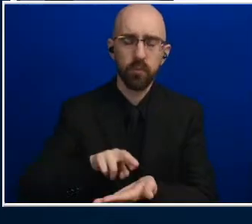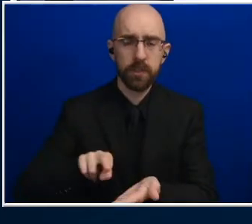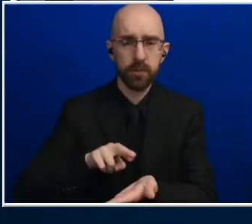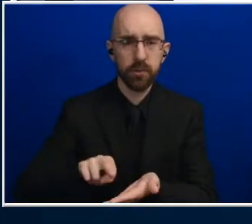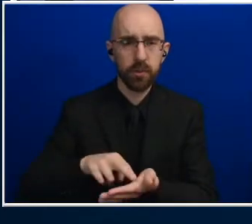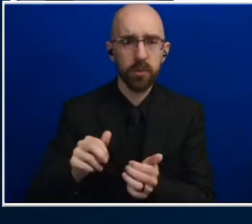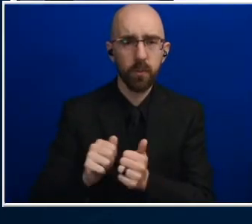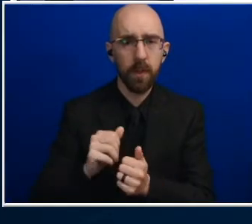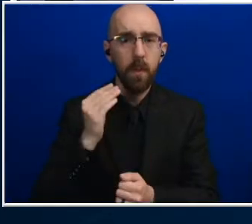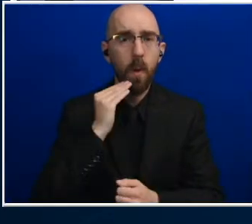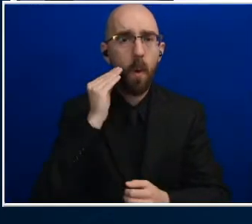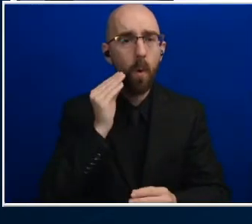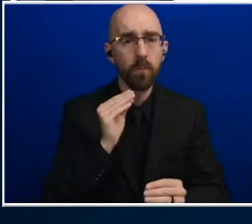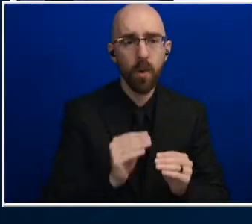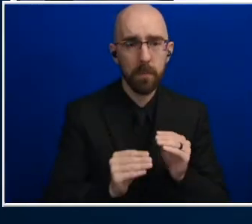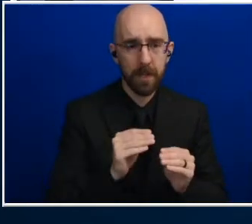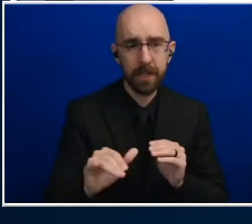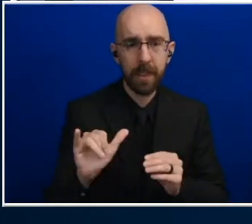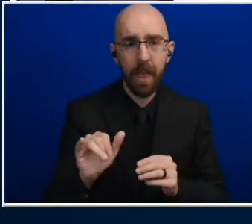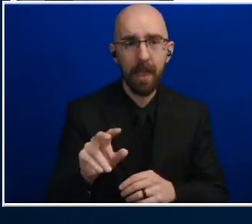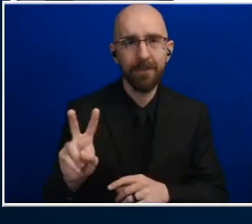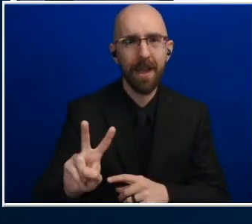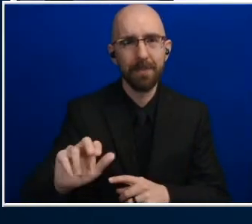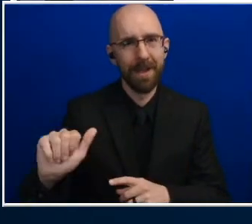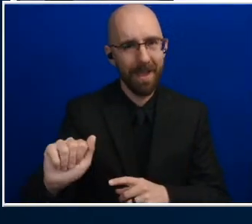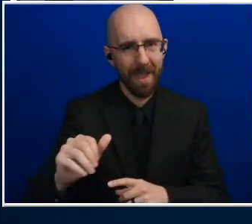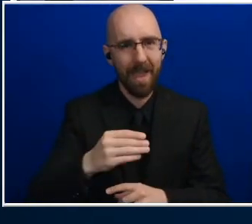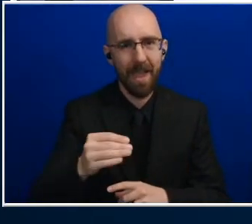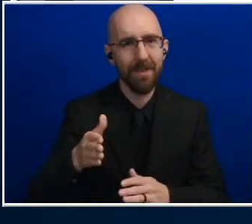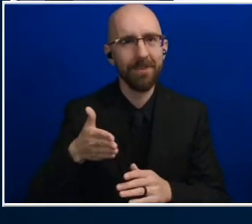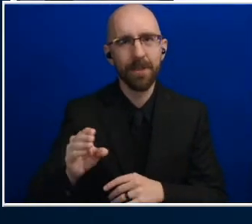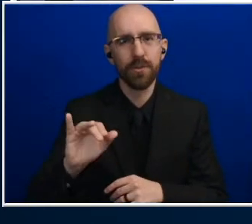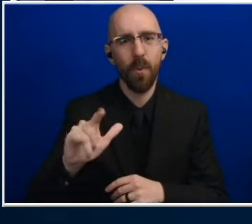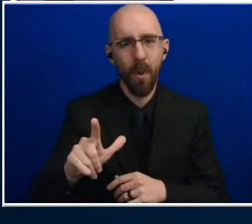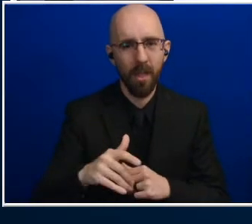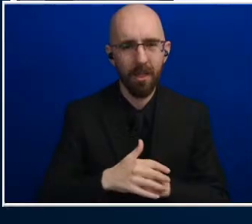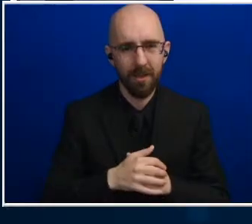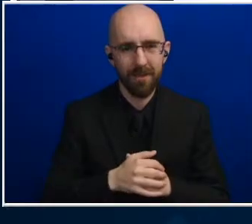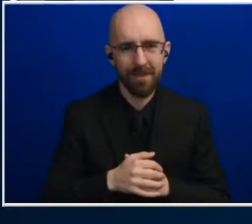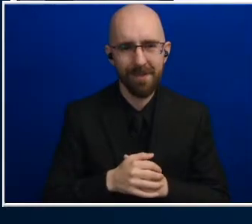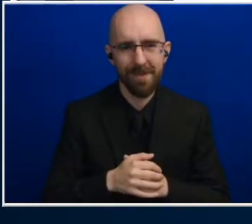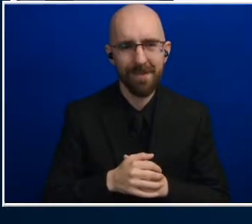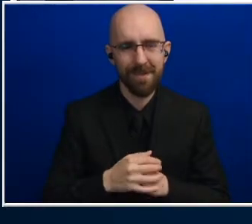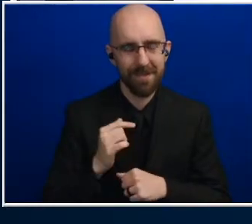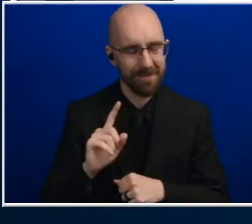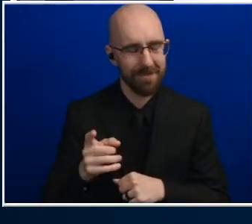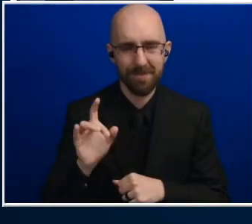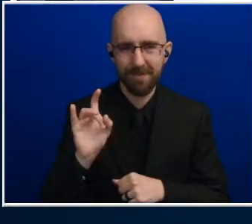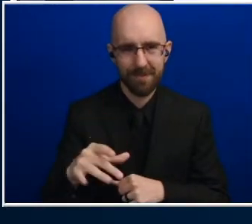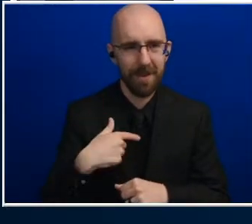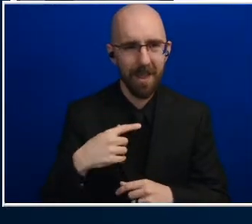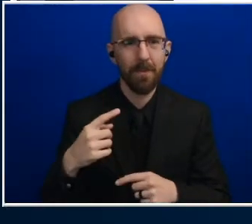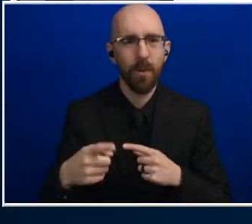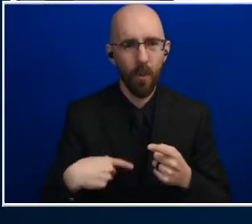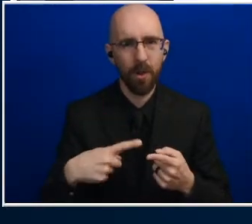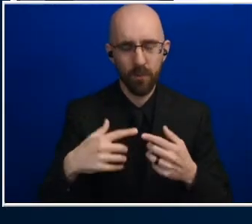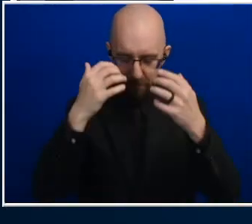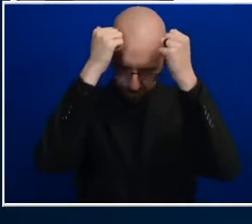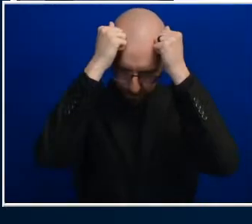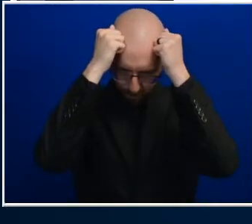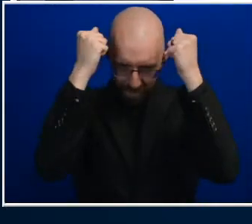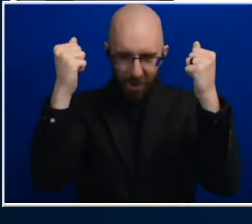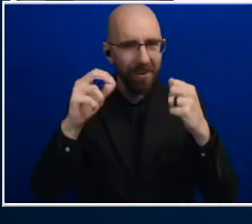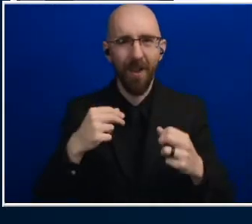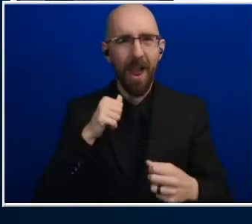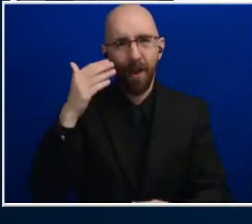remedies like vitamin A and fish oil. Okay, I'm just going to say it. I'm going to pull my hair. No, I don't have any hair to pull out, really.